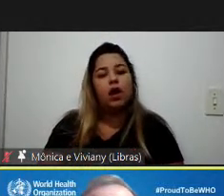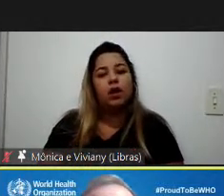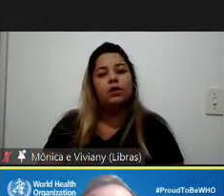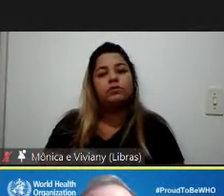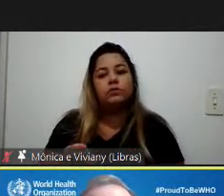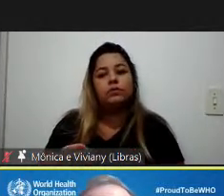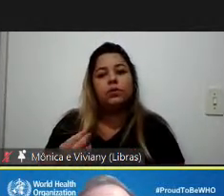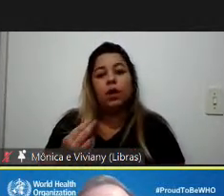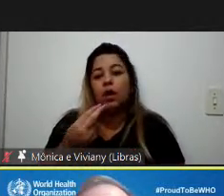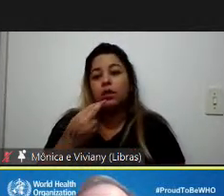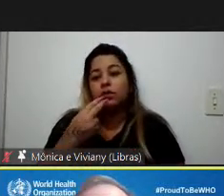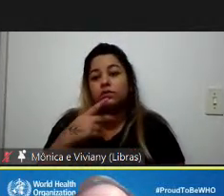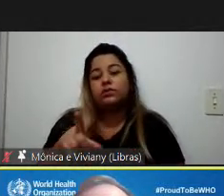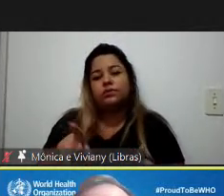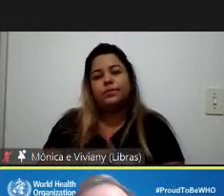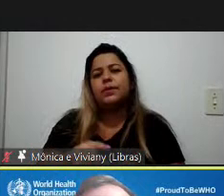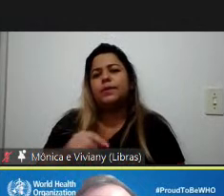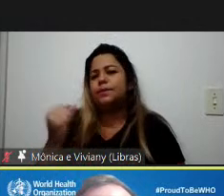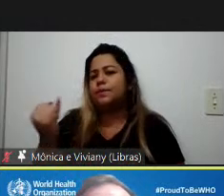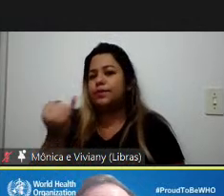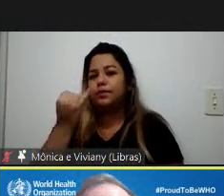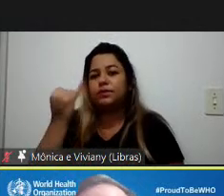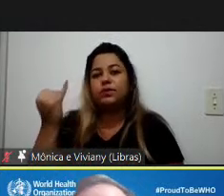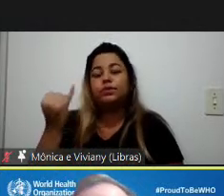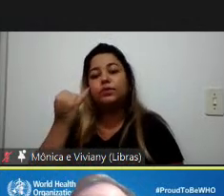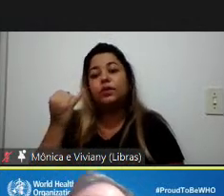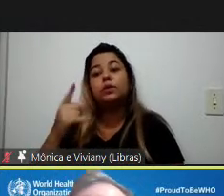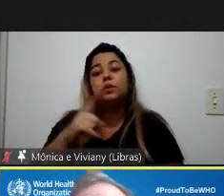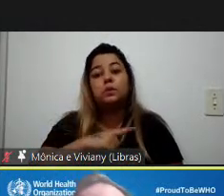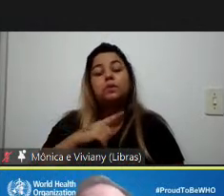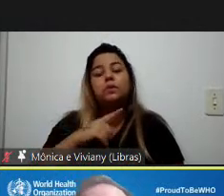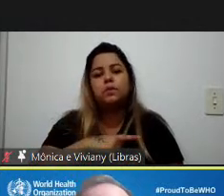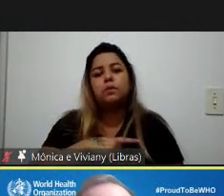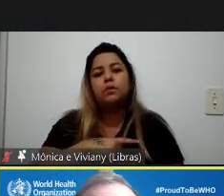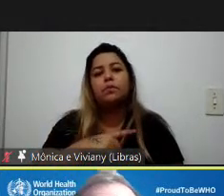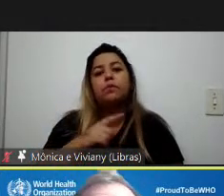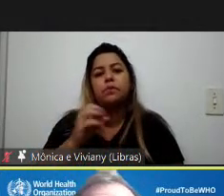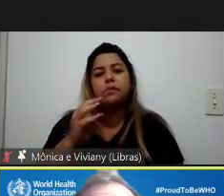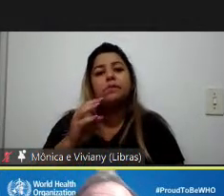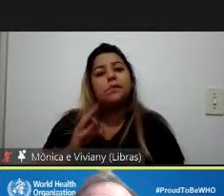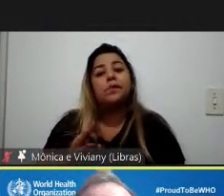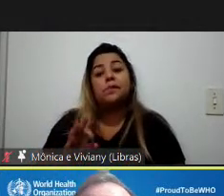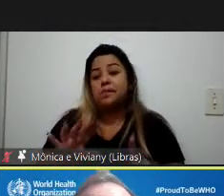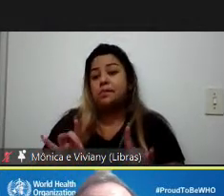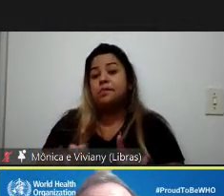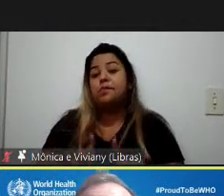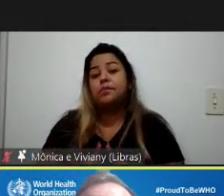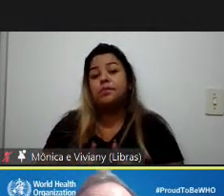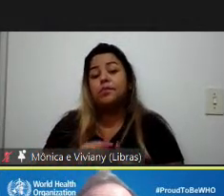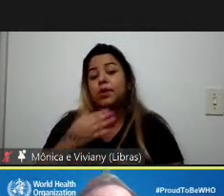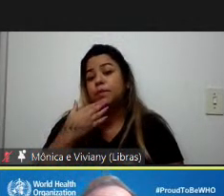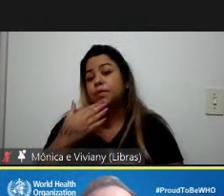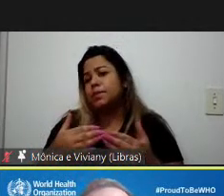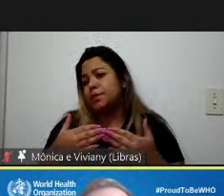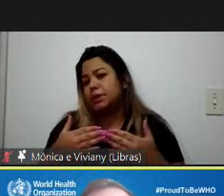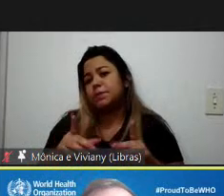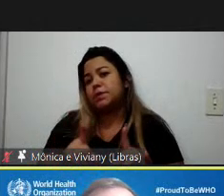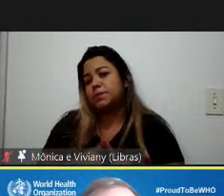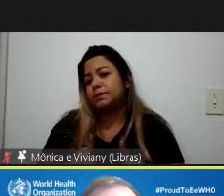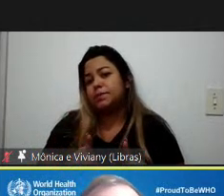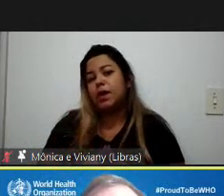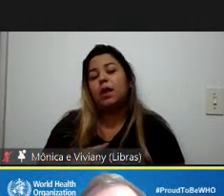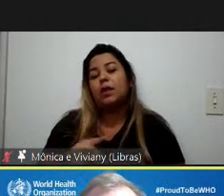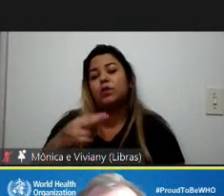interventions that are required to tackle malnutrition in all its form, at all life stages, and in multiple target groups.